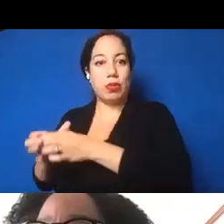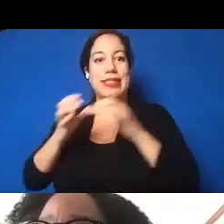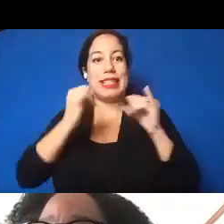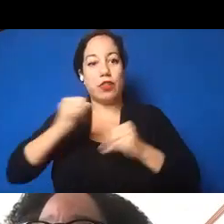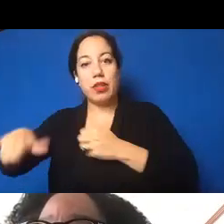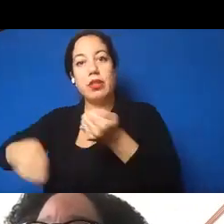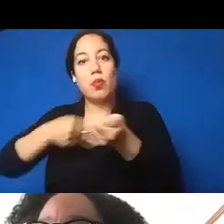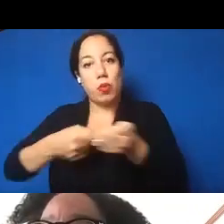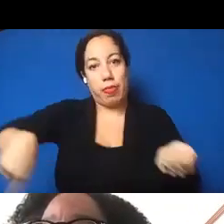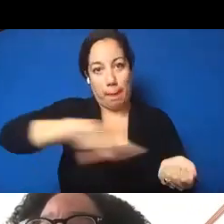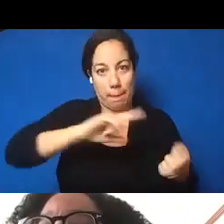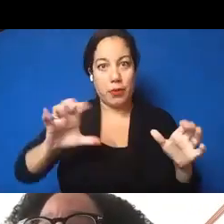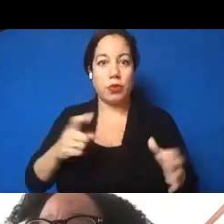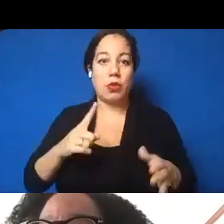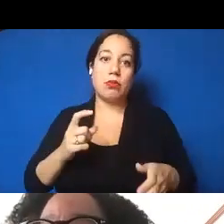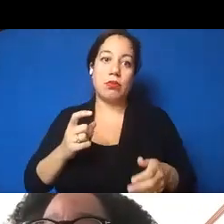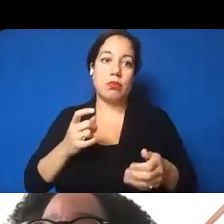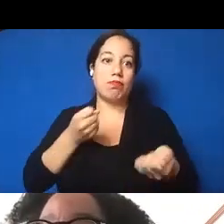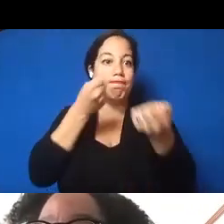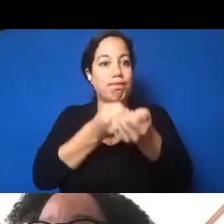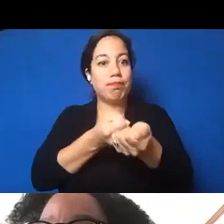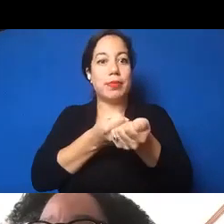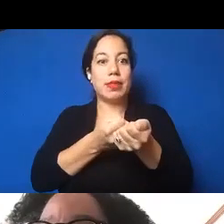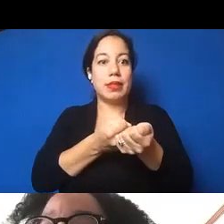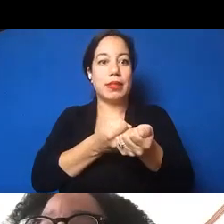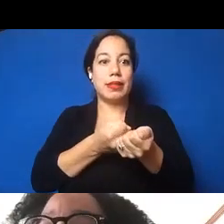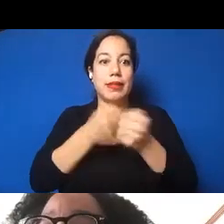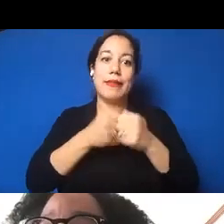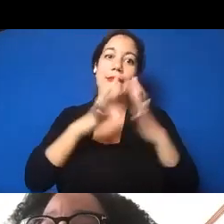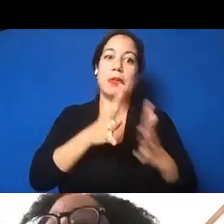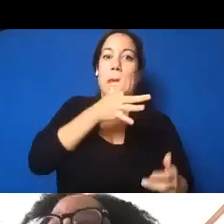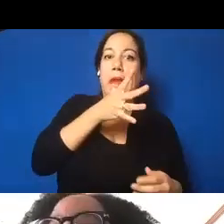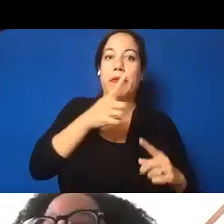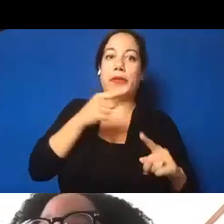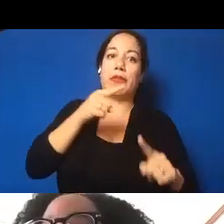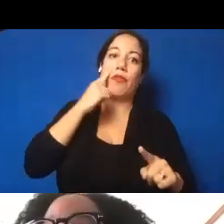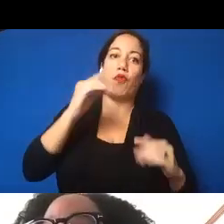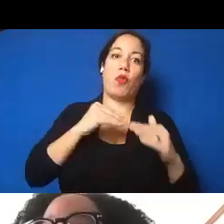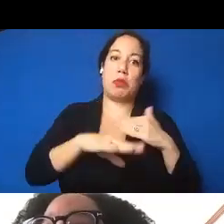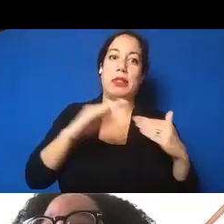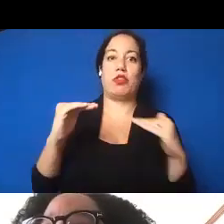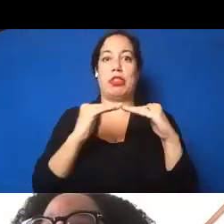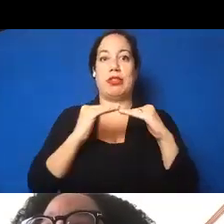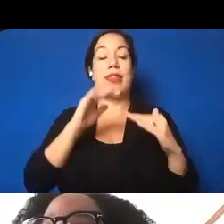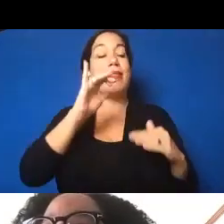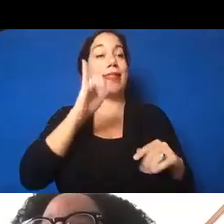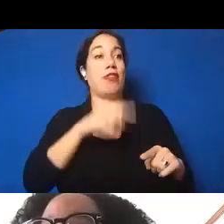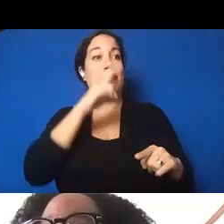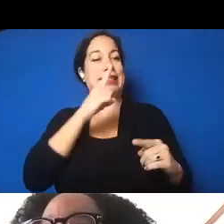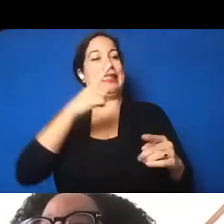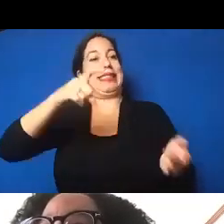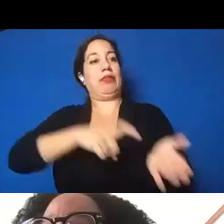them. So shout out to the founding mothers of reproductive justice, who really saw that it was necessary to align